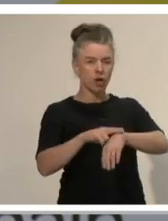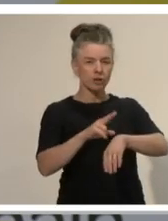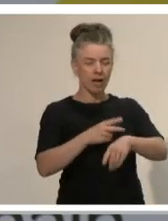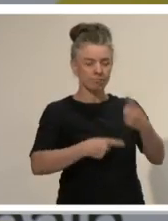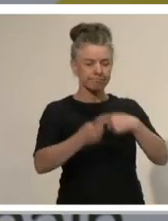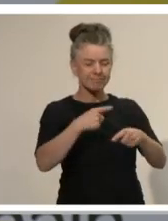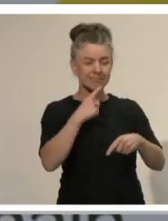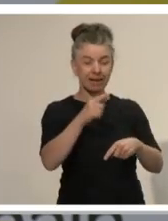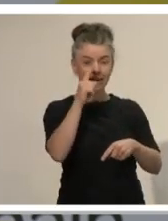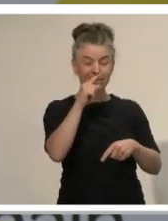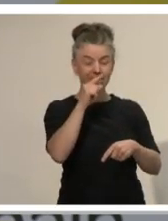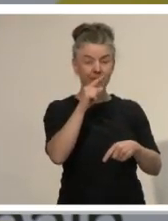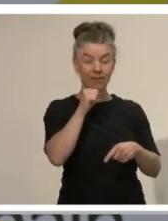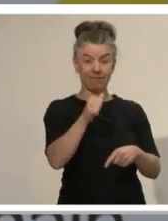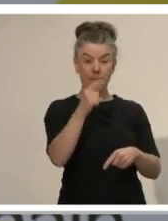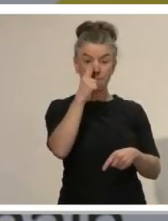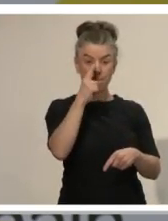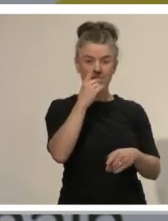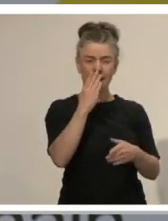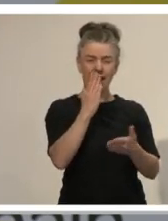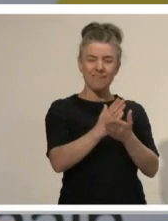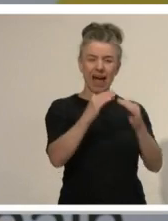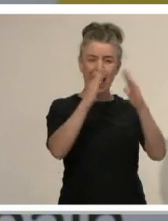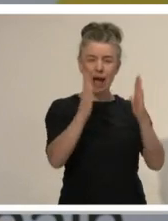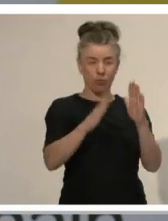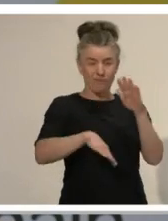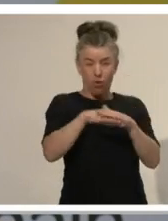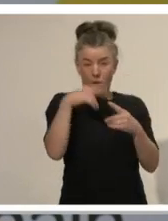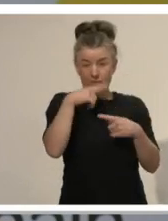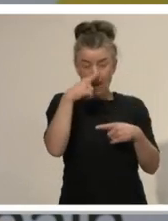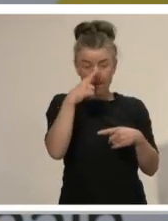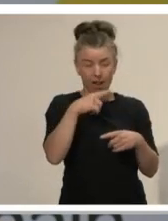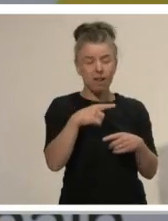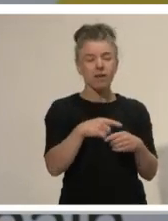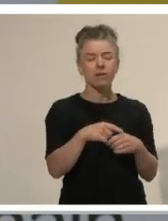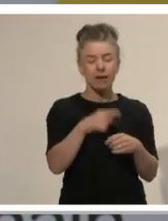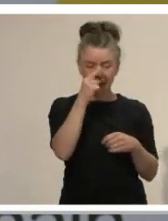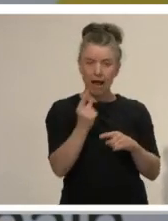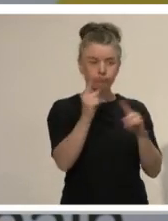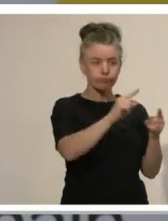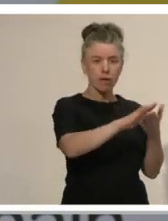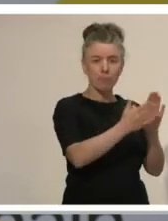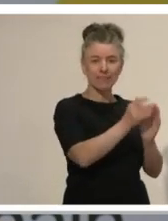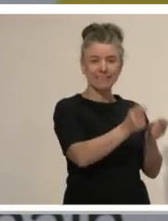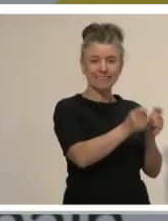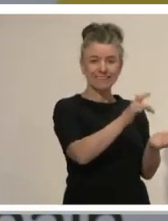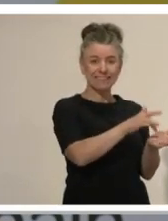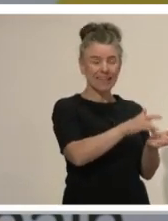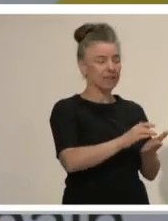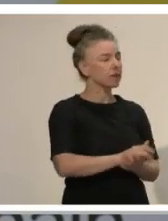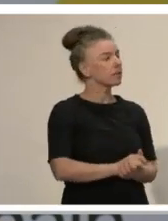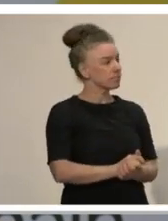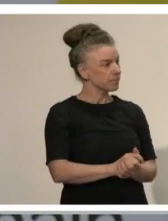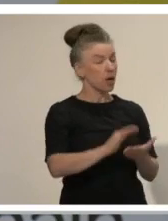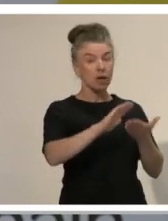or with a pre-existing health condition can be tested at community testing centres. Is that the case? So the community-based